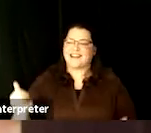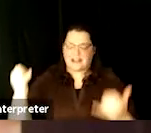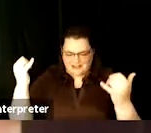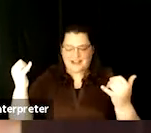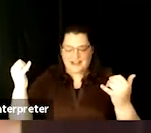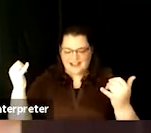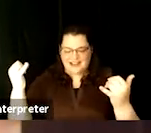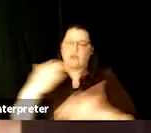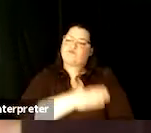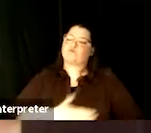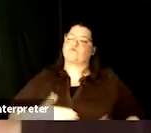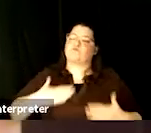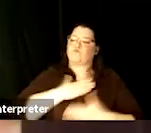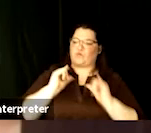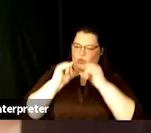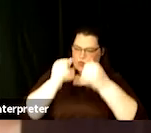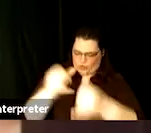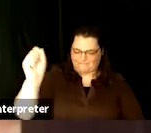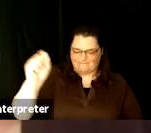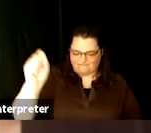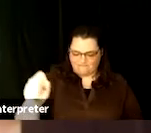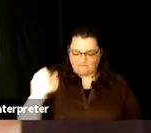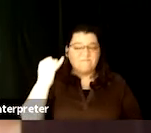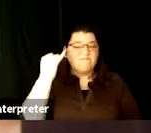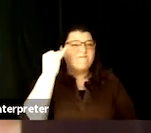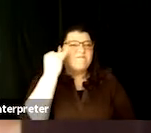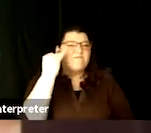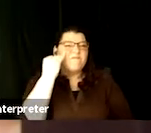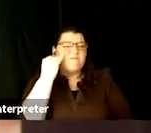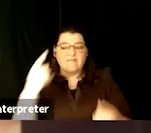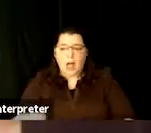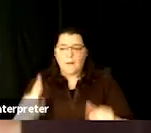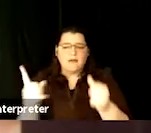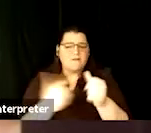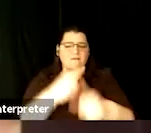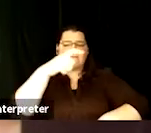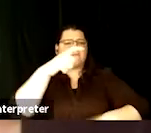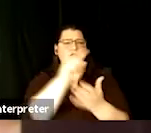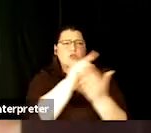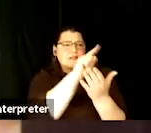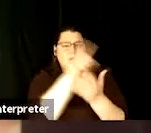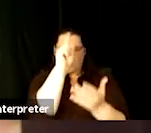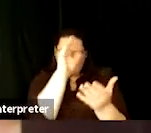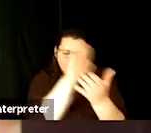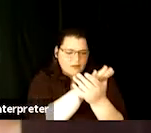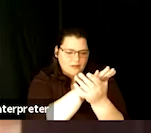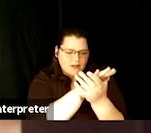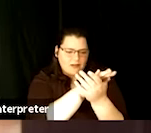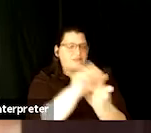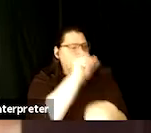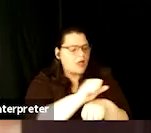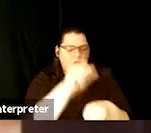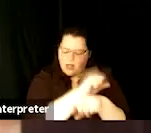If any have toiled from the first hour, let them receive their due reward. If any